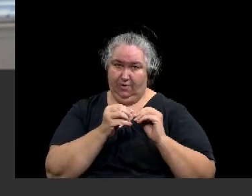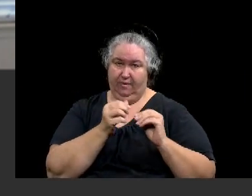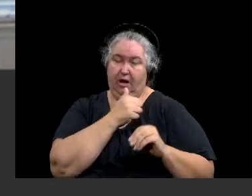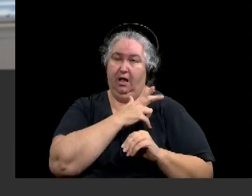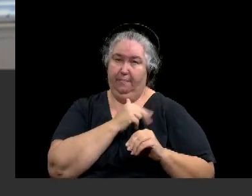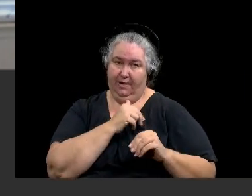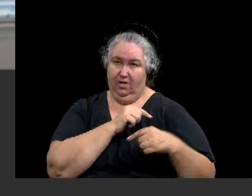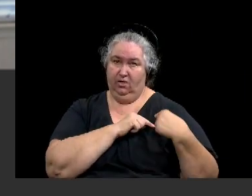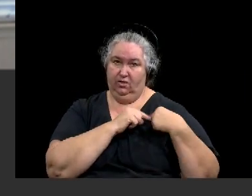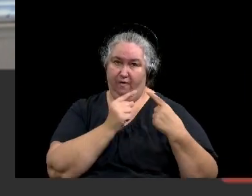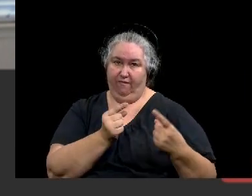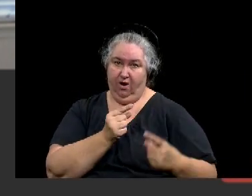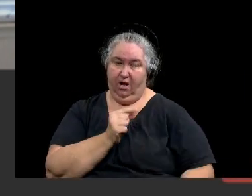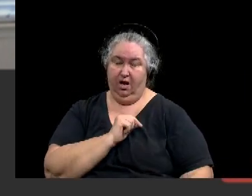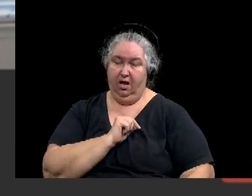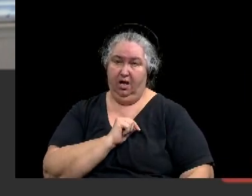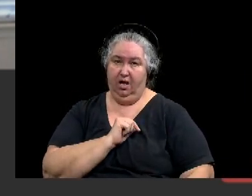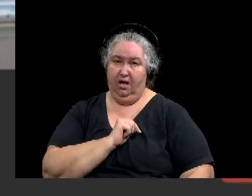hospitalized so far?